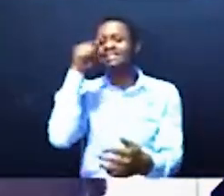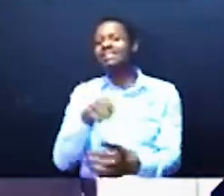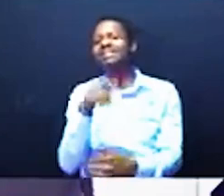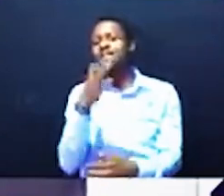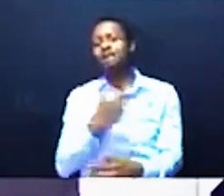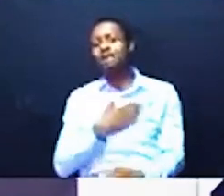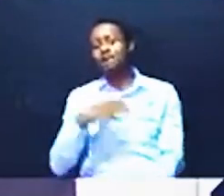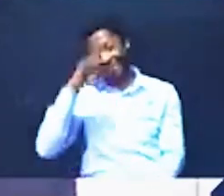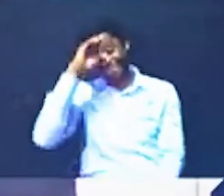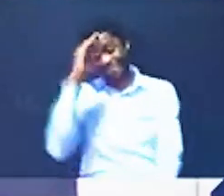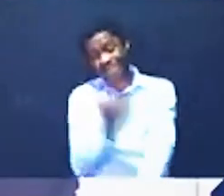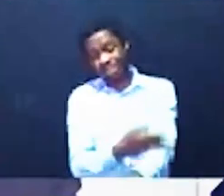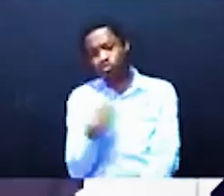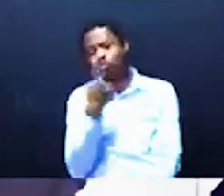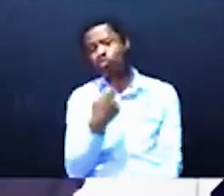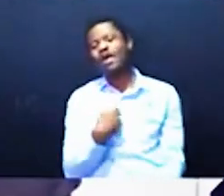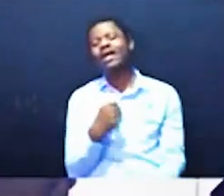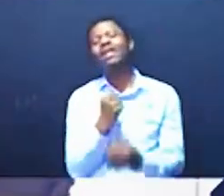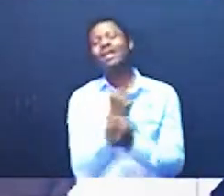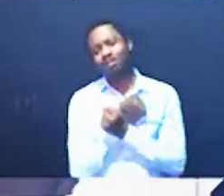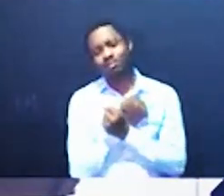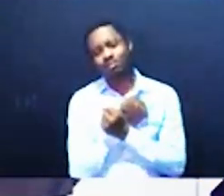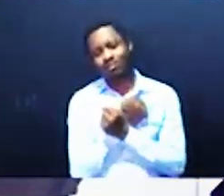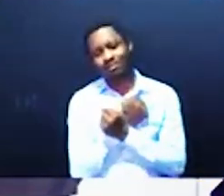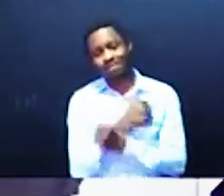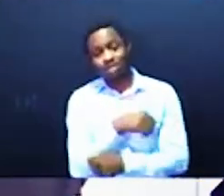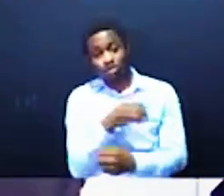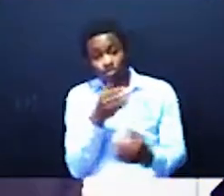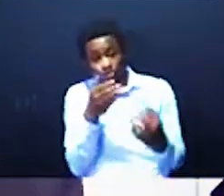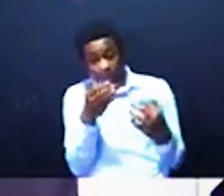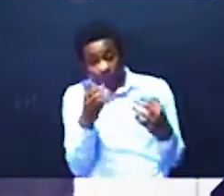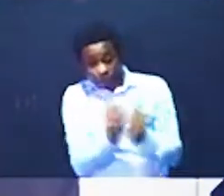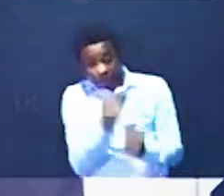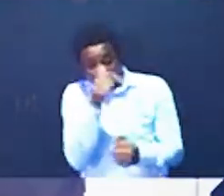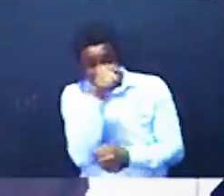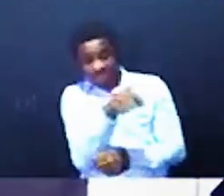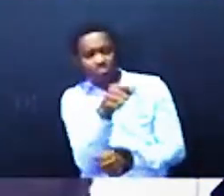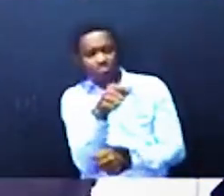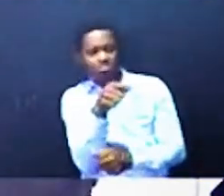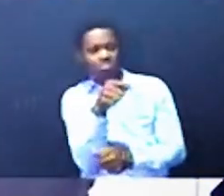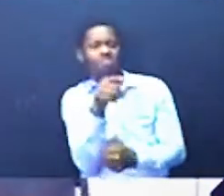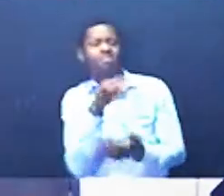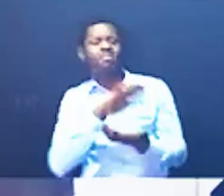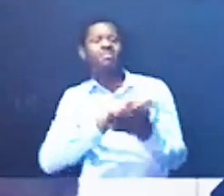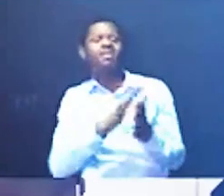love. With him, I'm well